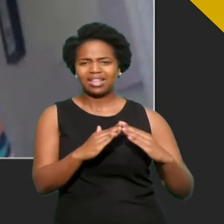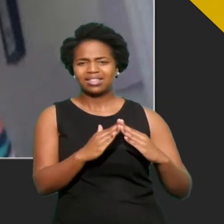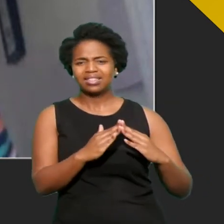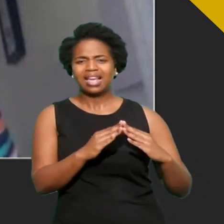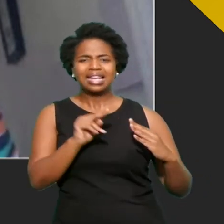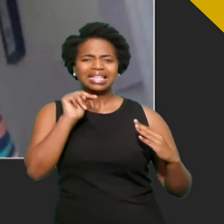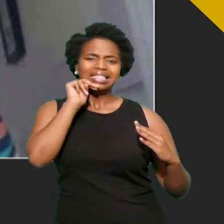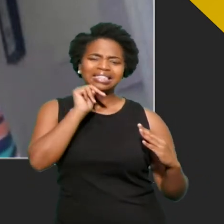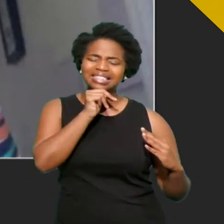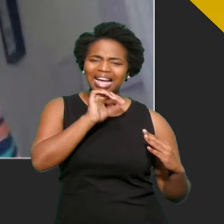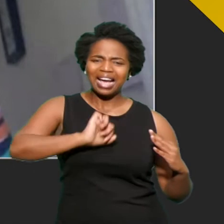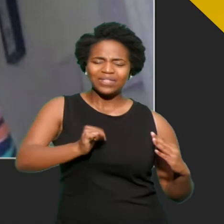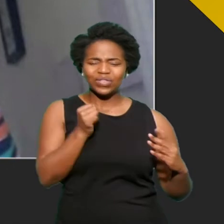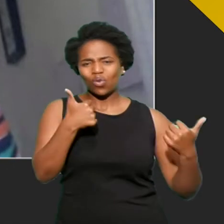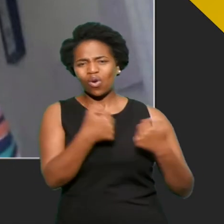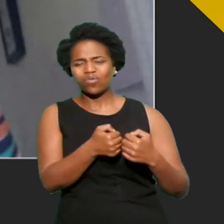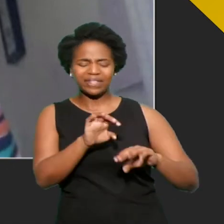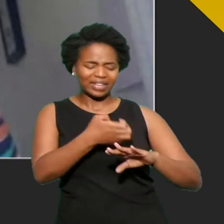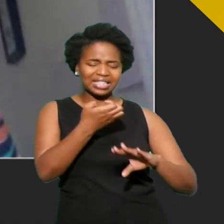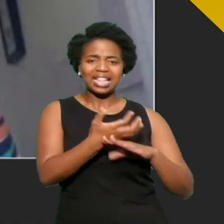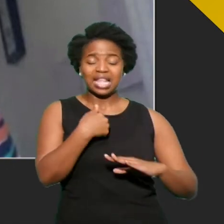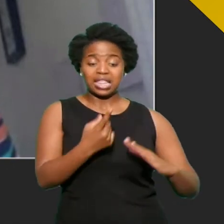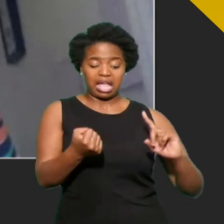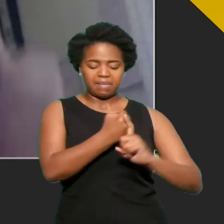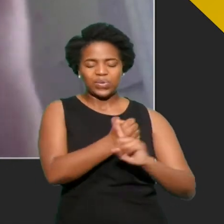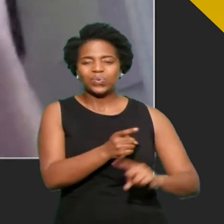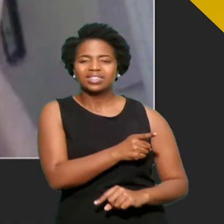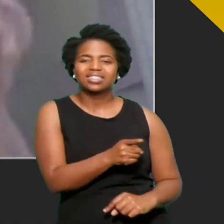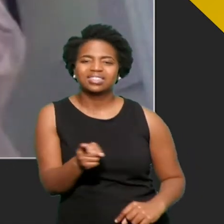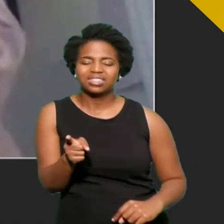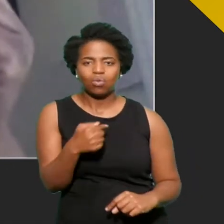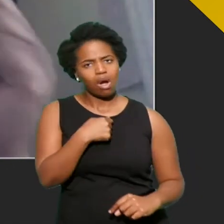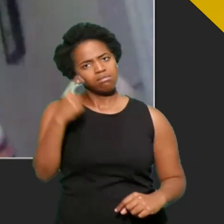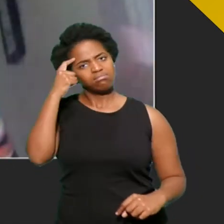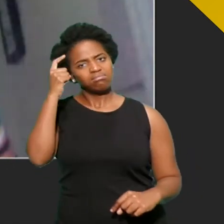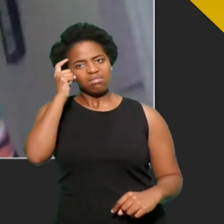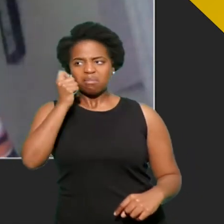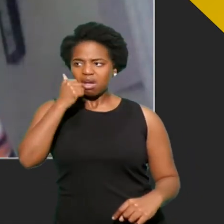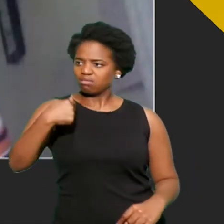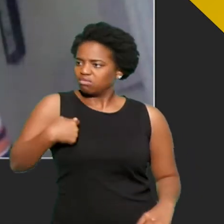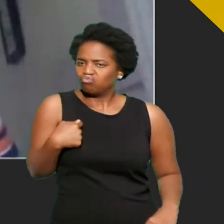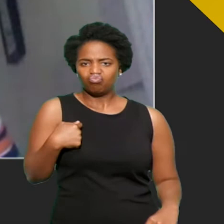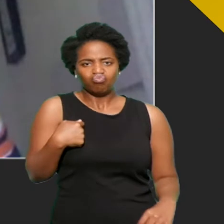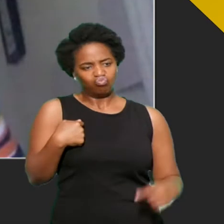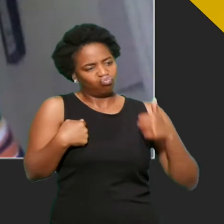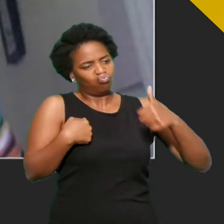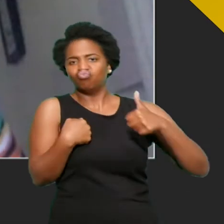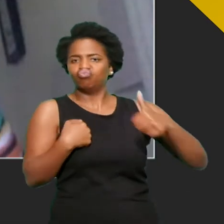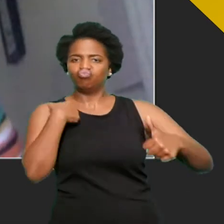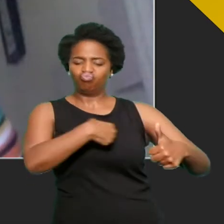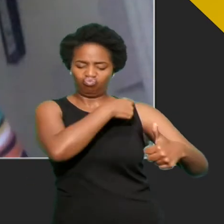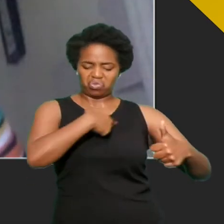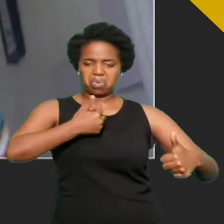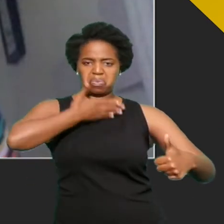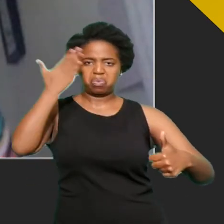nieces, with their wives and girlfriends, and they continue to perpetrate. So in their minds, there is nothing wrong that they are doing because it has become